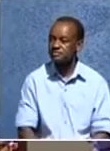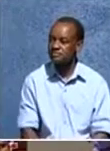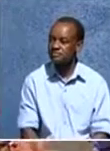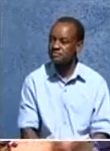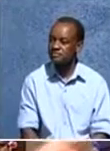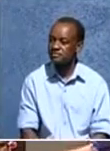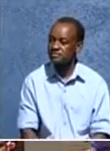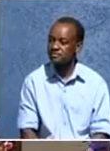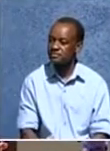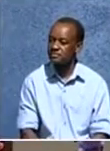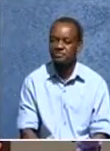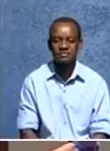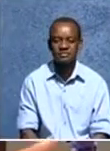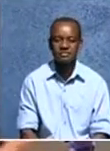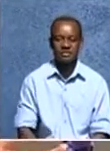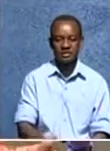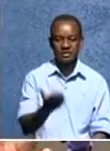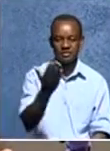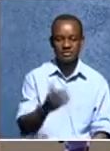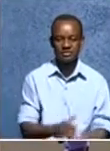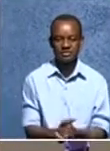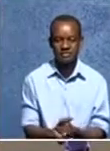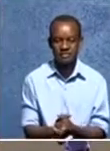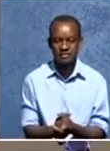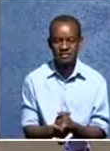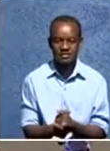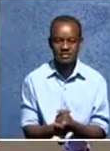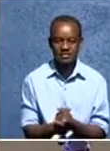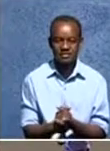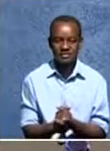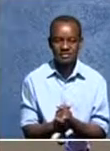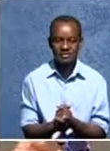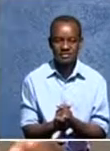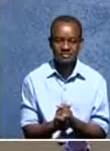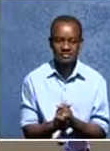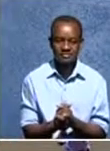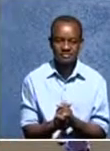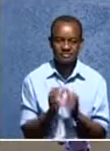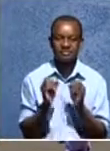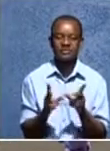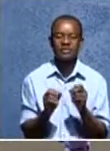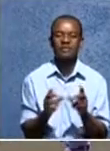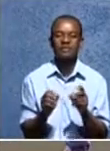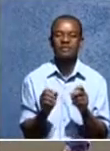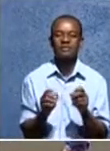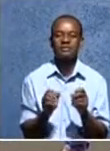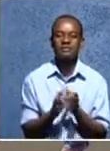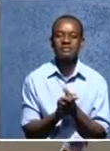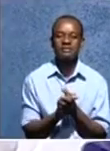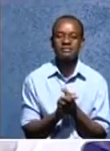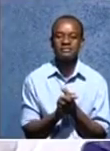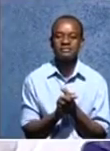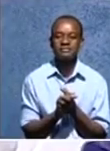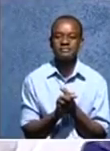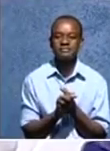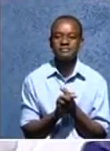Nawib, again, to come back to you, issues around pricing and affordability. We obviously want people to come here, but sometimes people